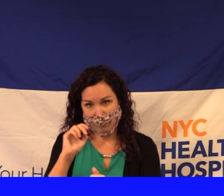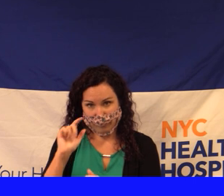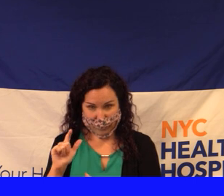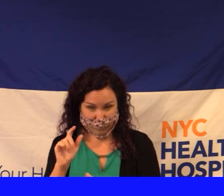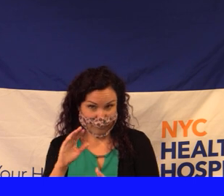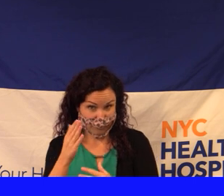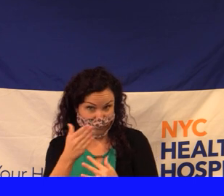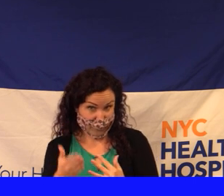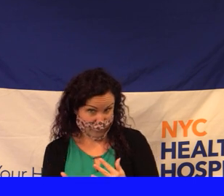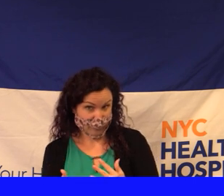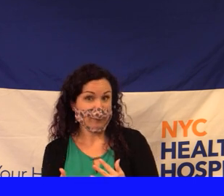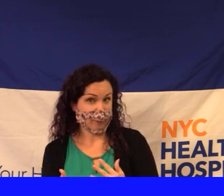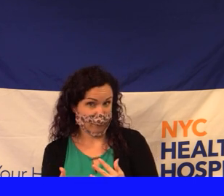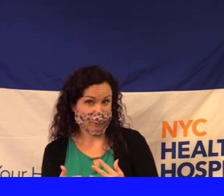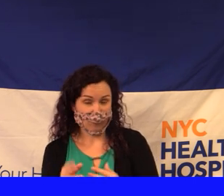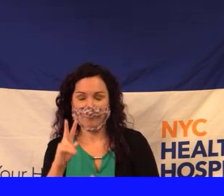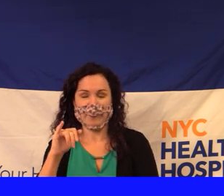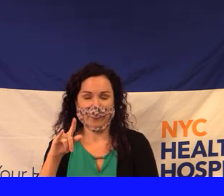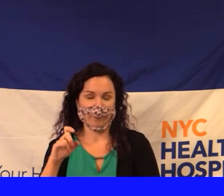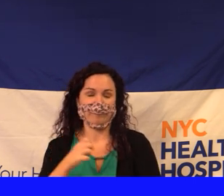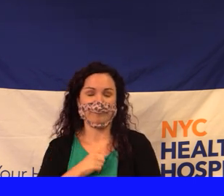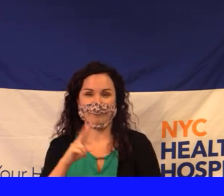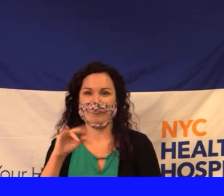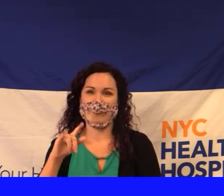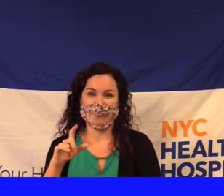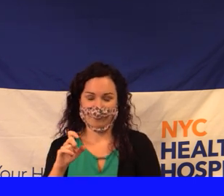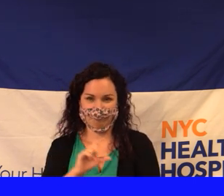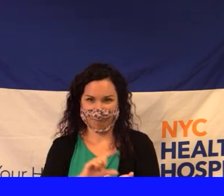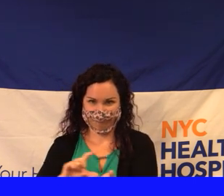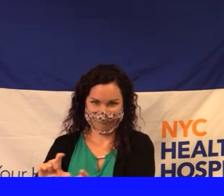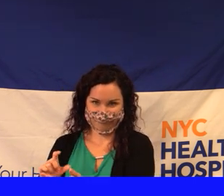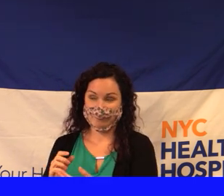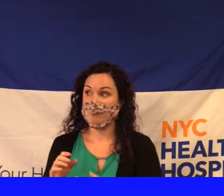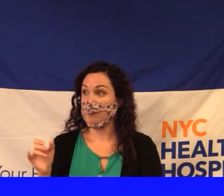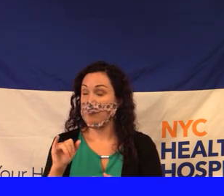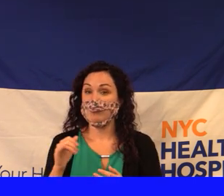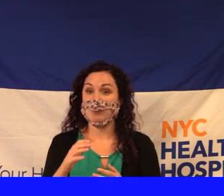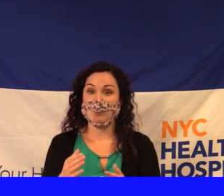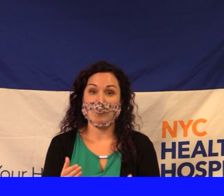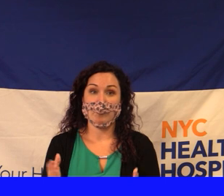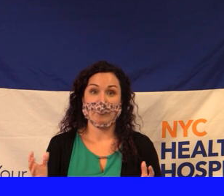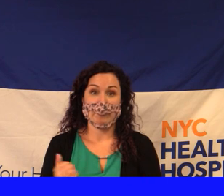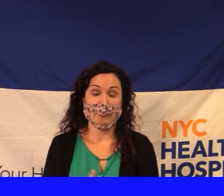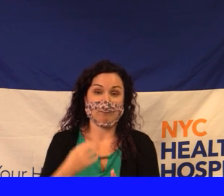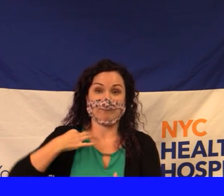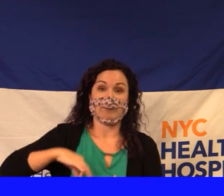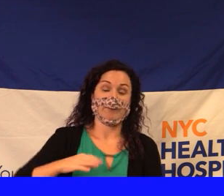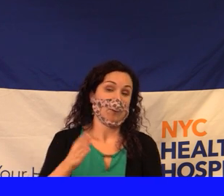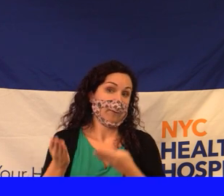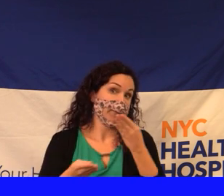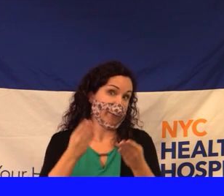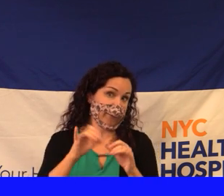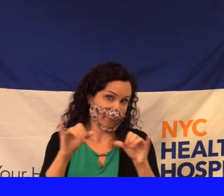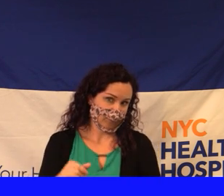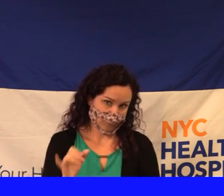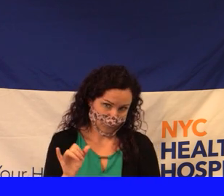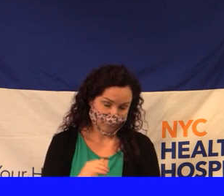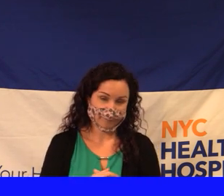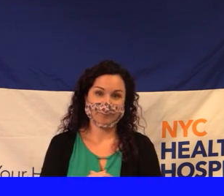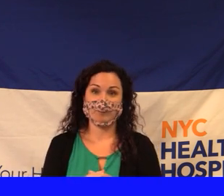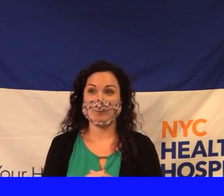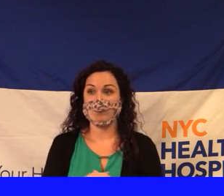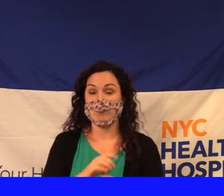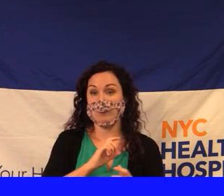the vial. And with that, it's also going to give us enhancement to our billing. It's going to let us know what has